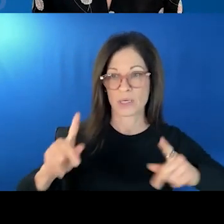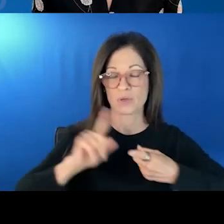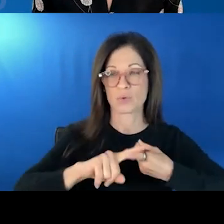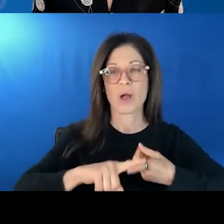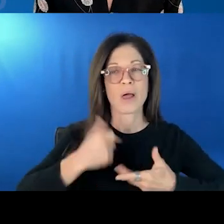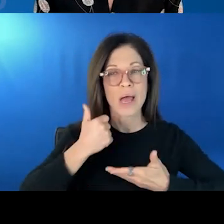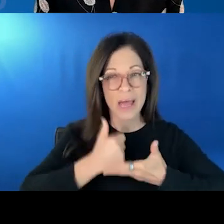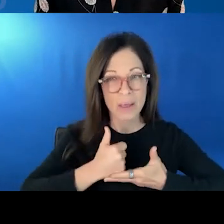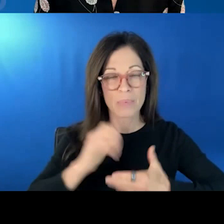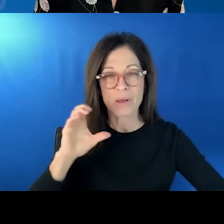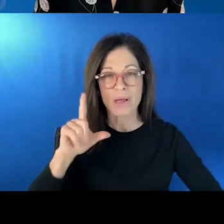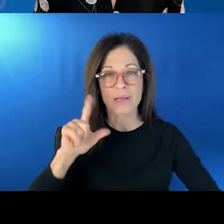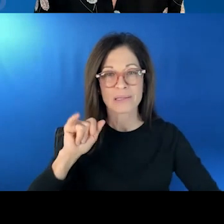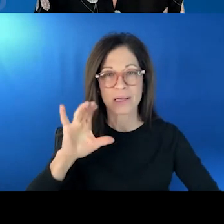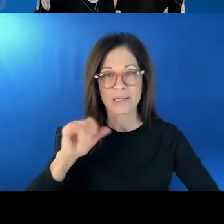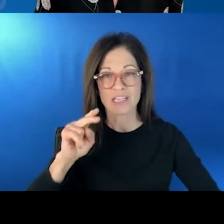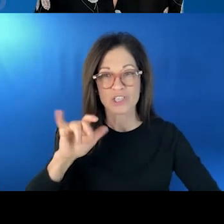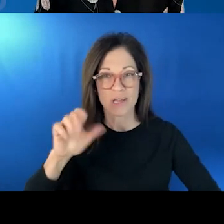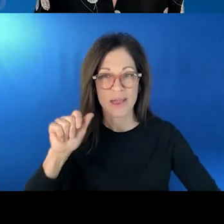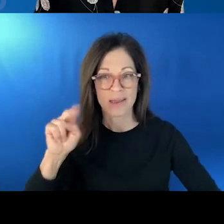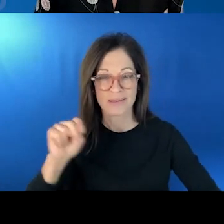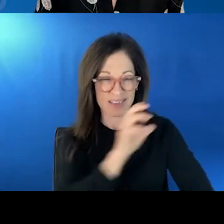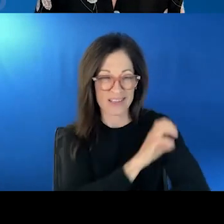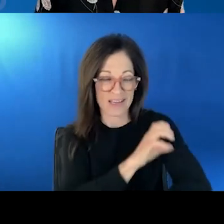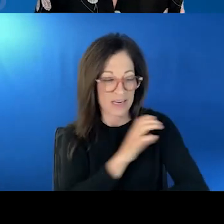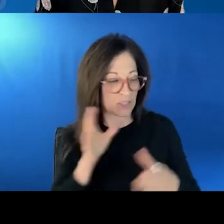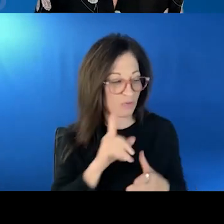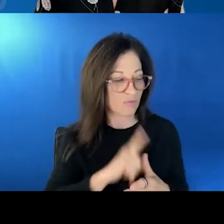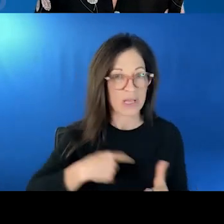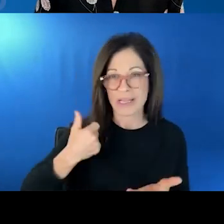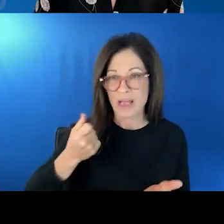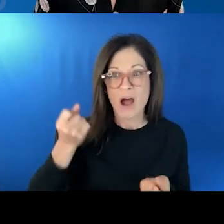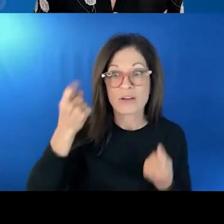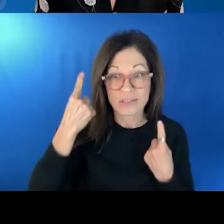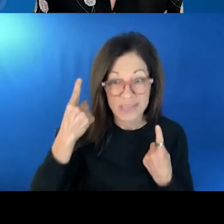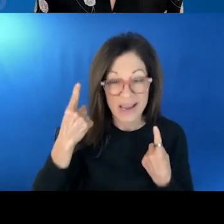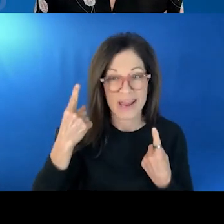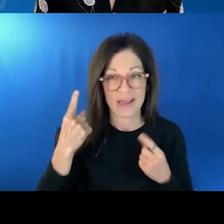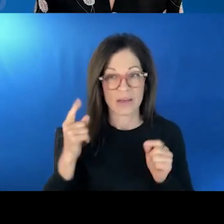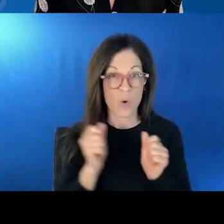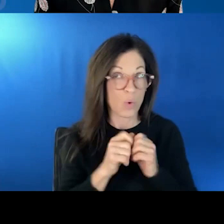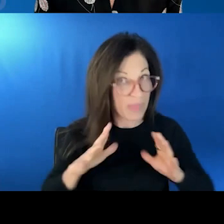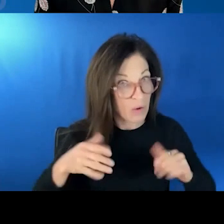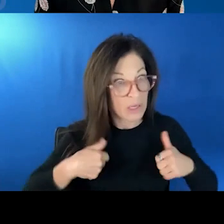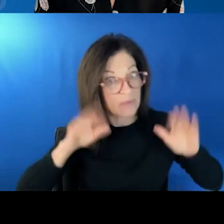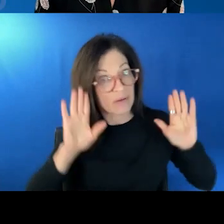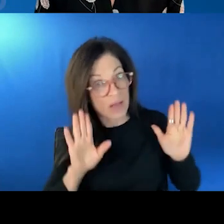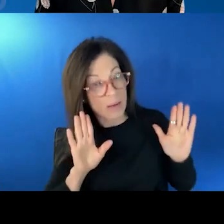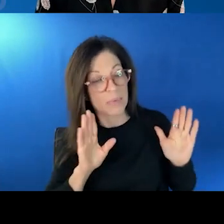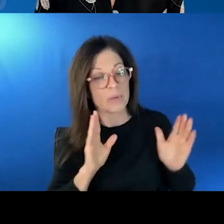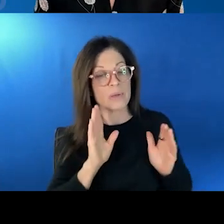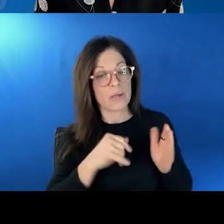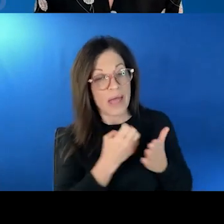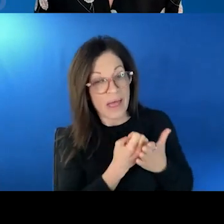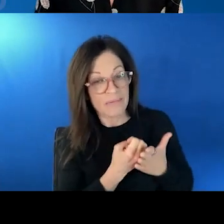help clinicians really understand how they can, without compromising an evidence basis, really